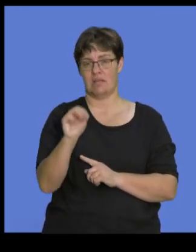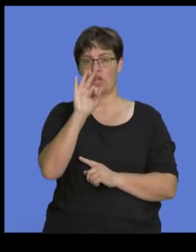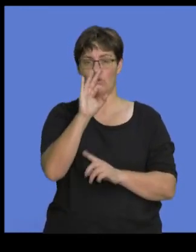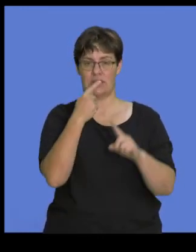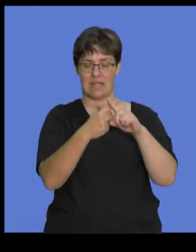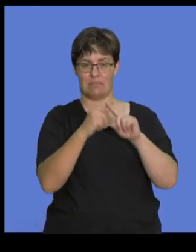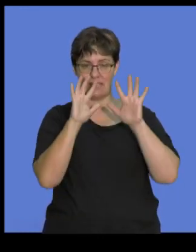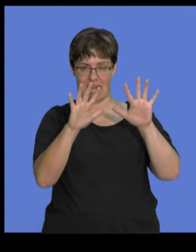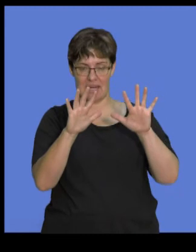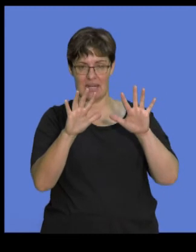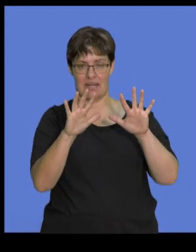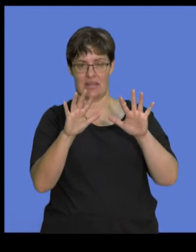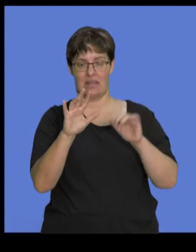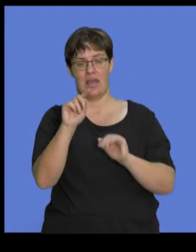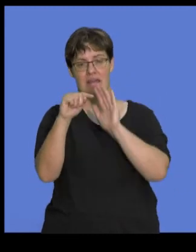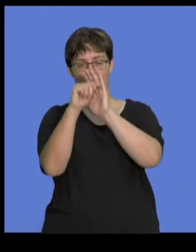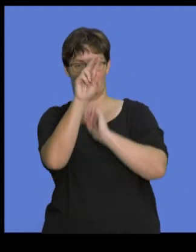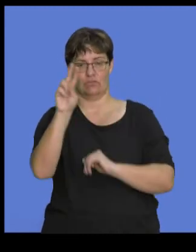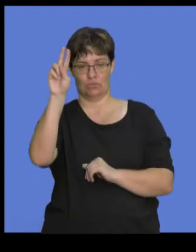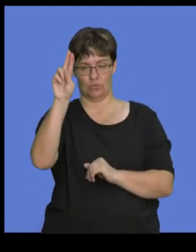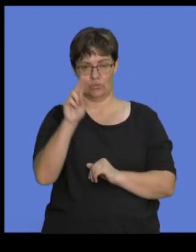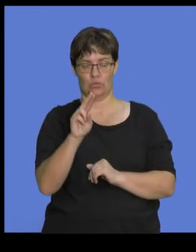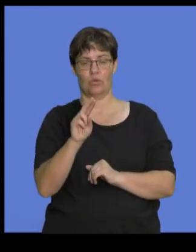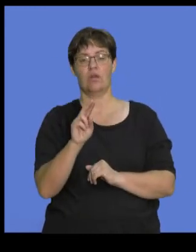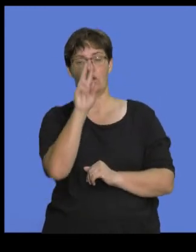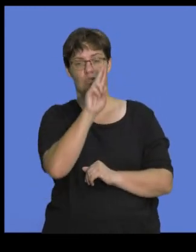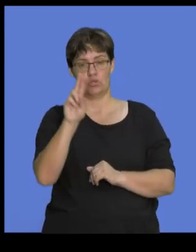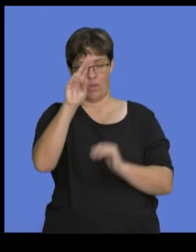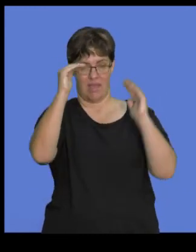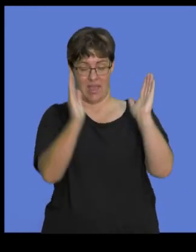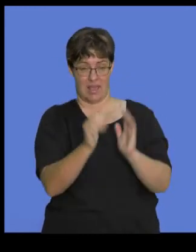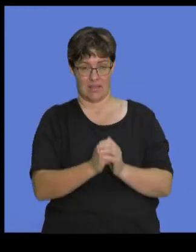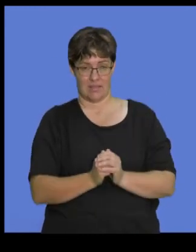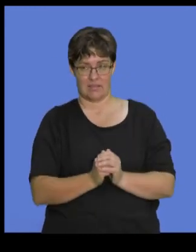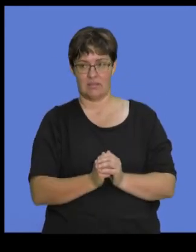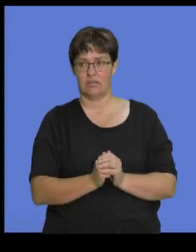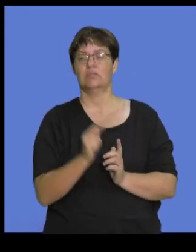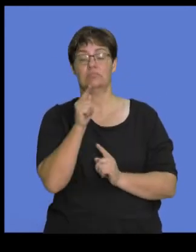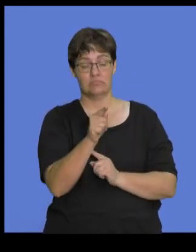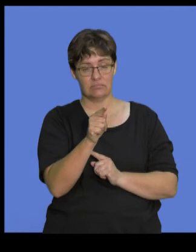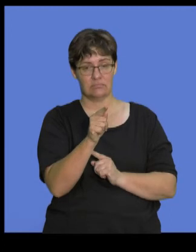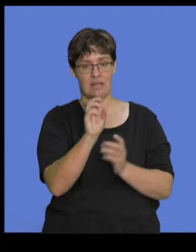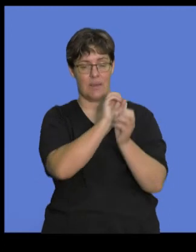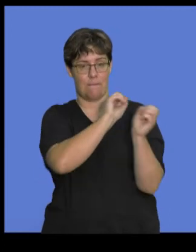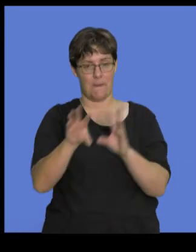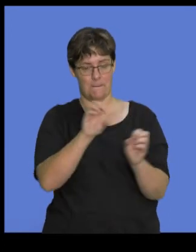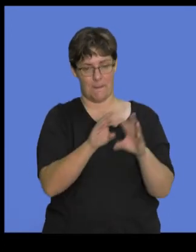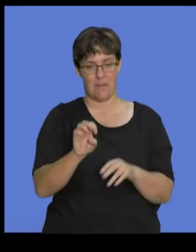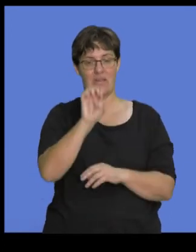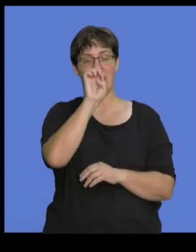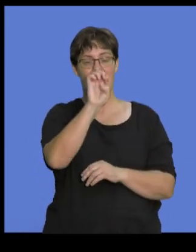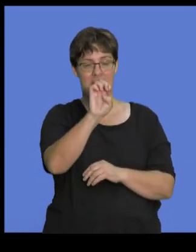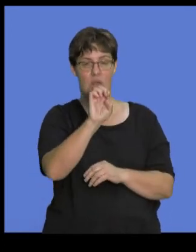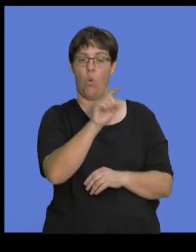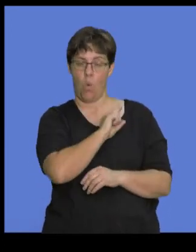times 10 exponent negative 2. We square that distance. So this substitution is for E